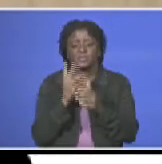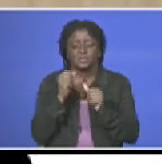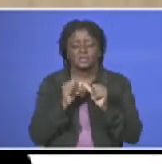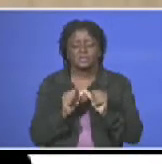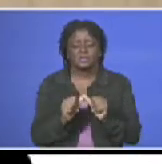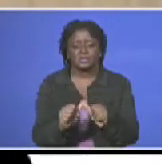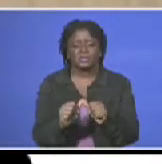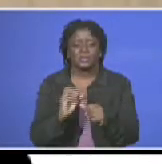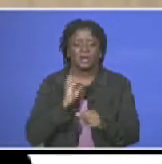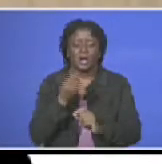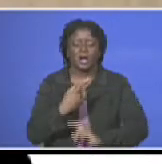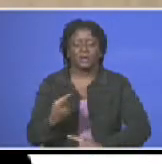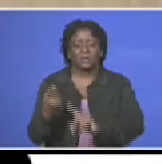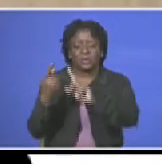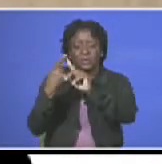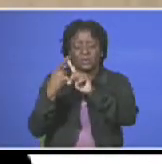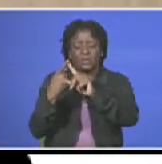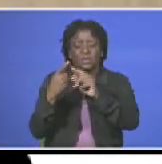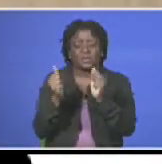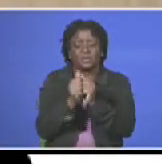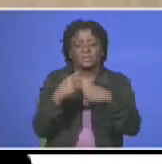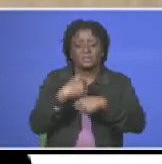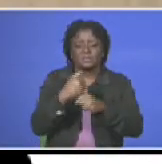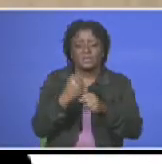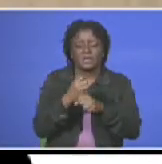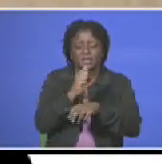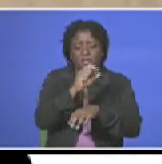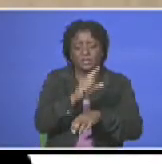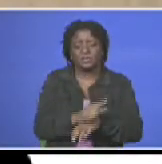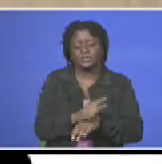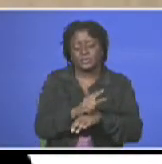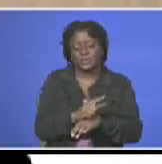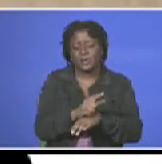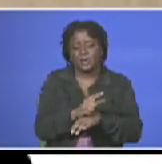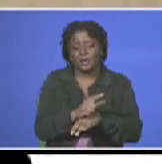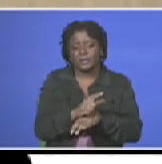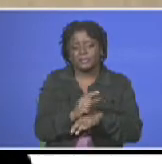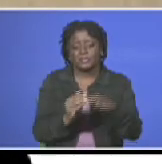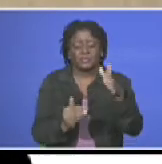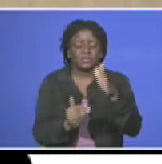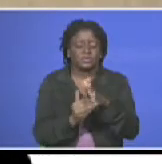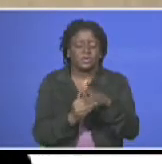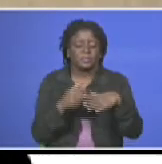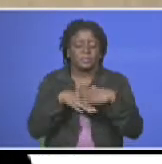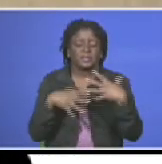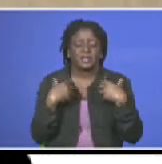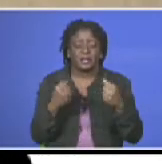continue our goal with making Eleuthera the top